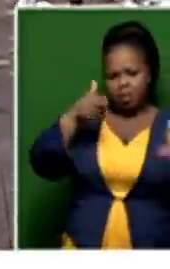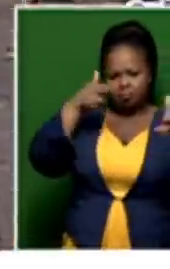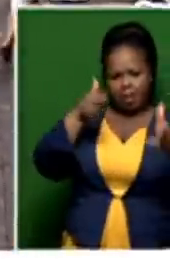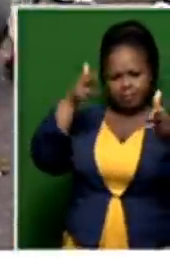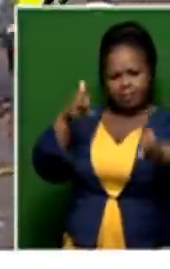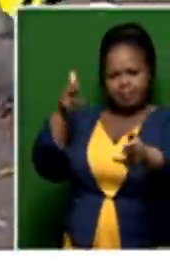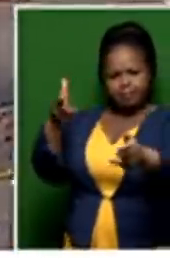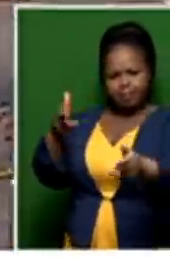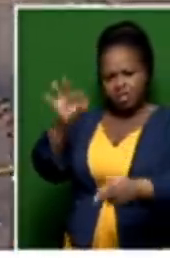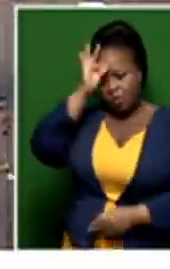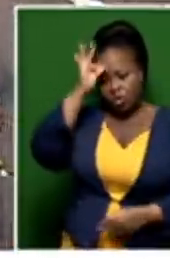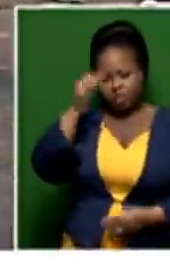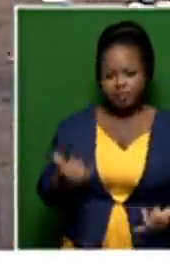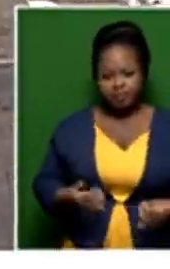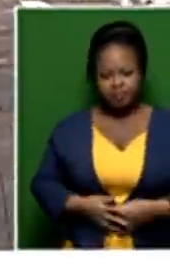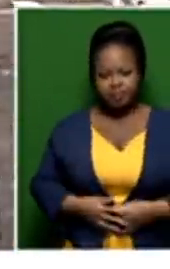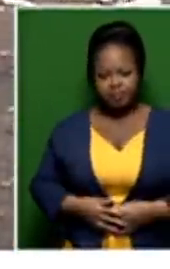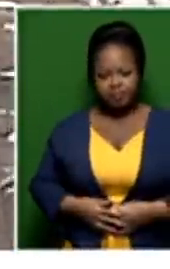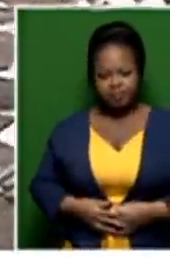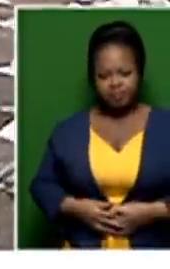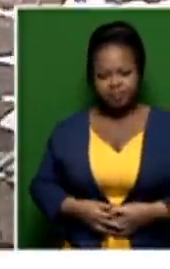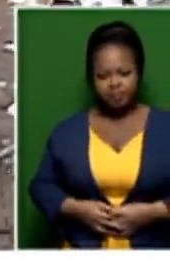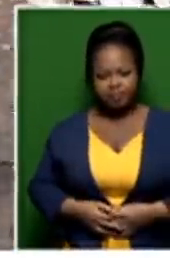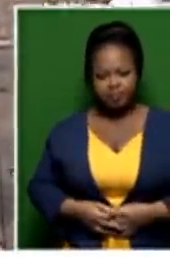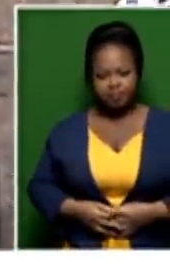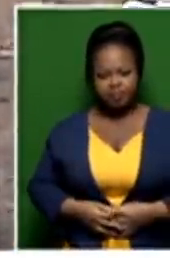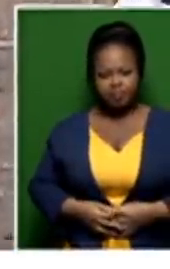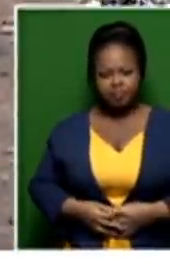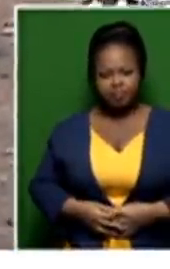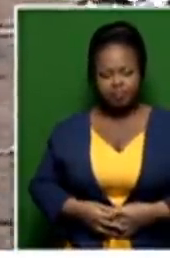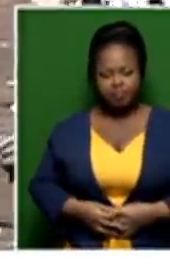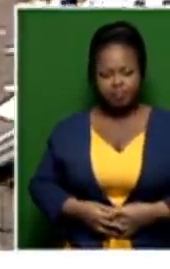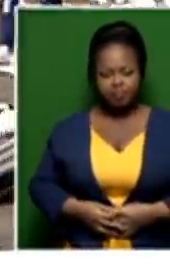now firing rubber bullets.